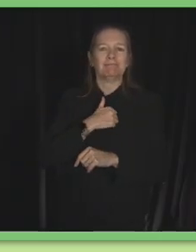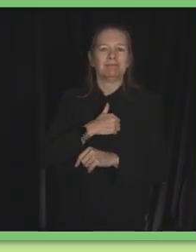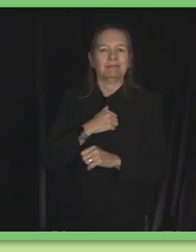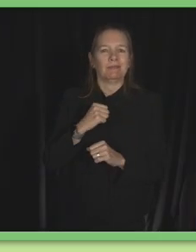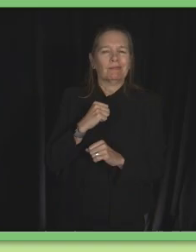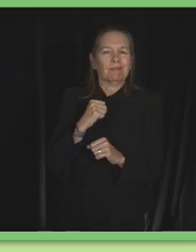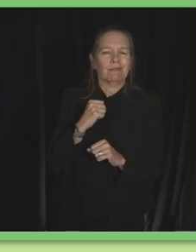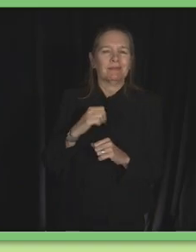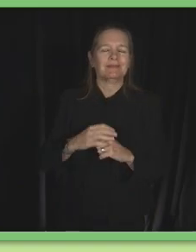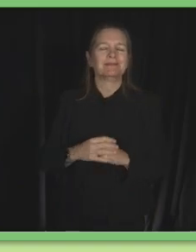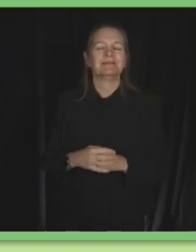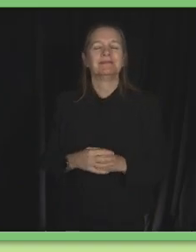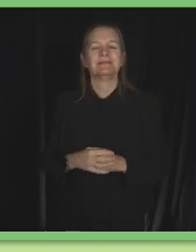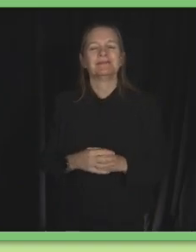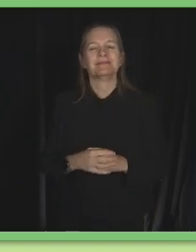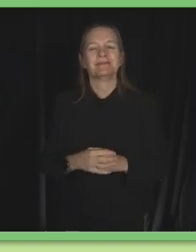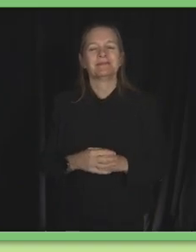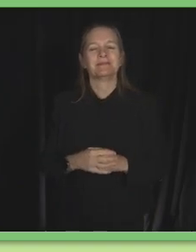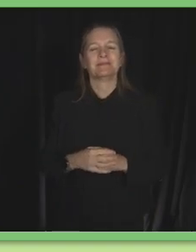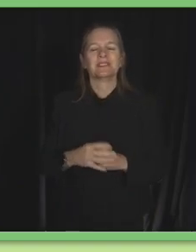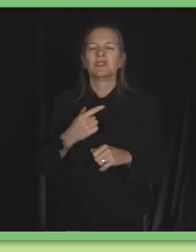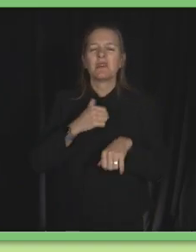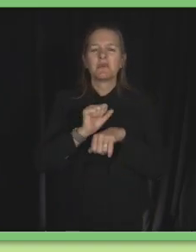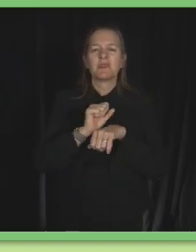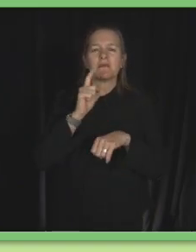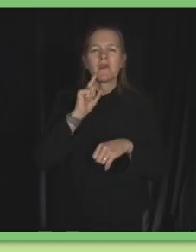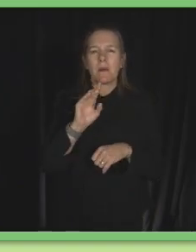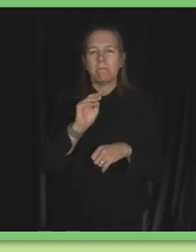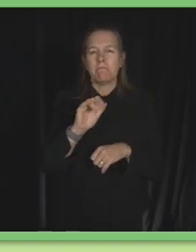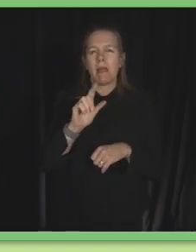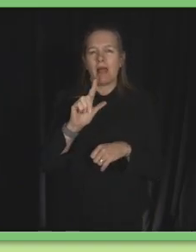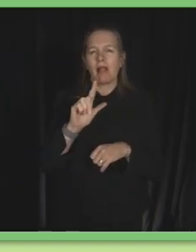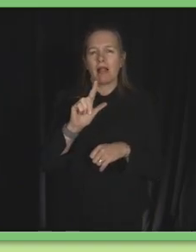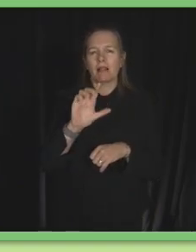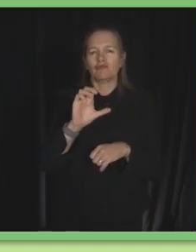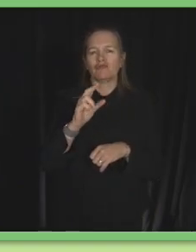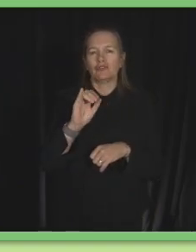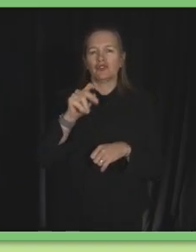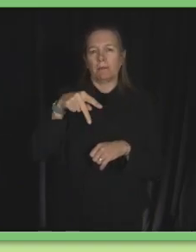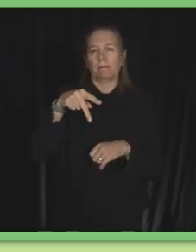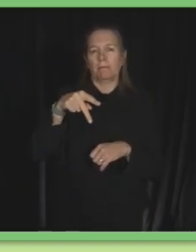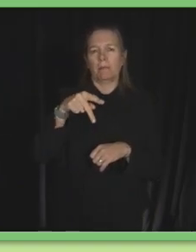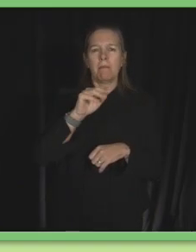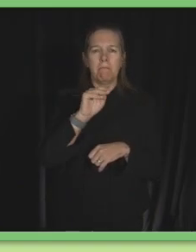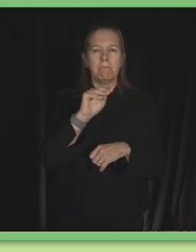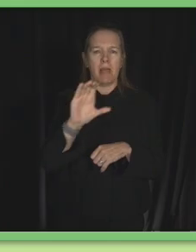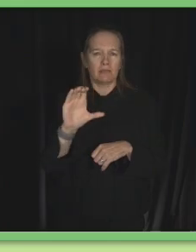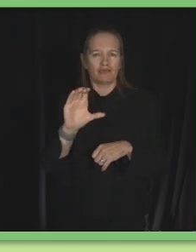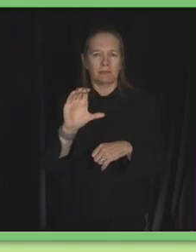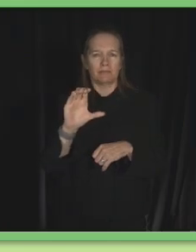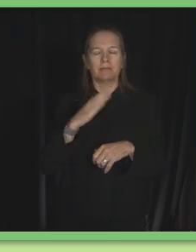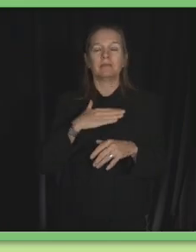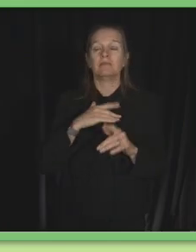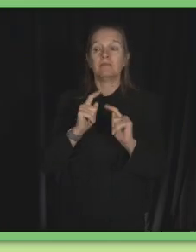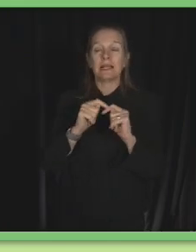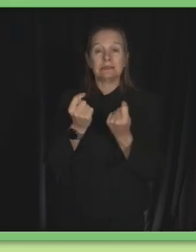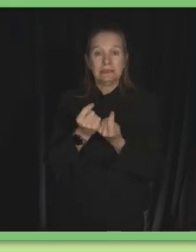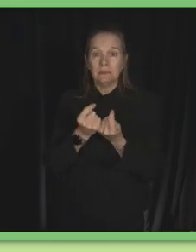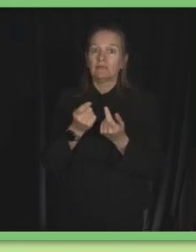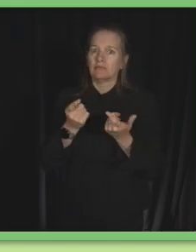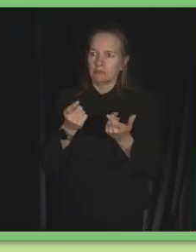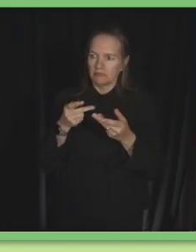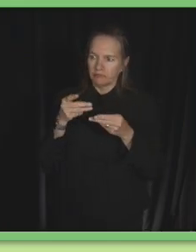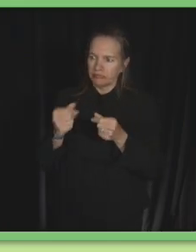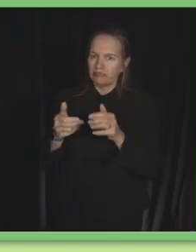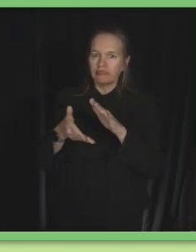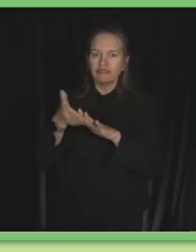So I work on Mailchimp, and my teams kind of keep everything running smoothly. I actually noticed